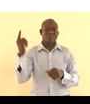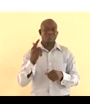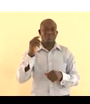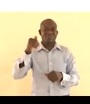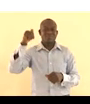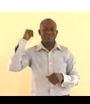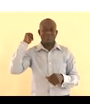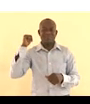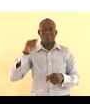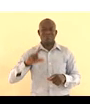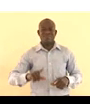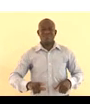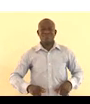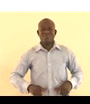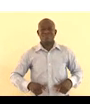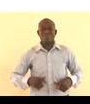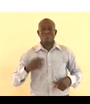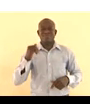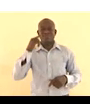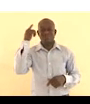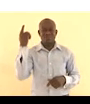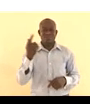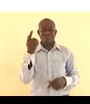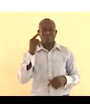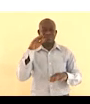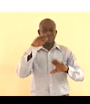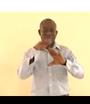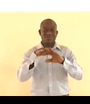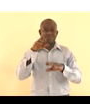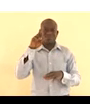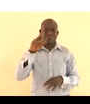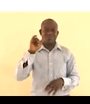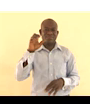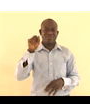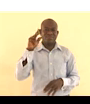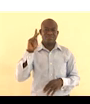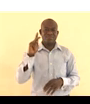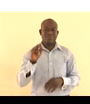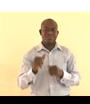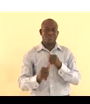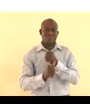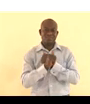rejected and his life will often be at risk.